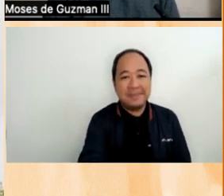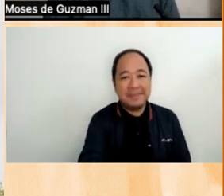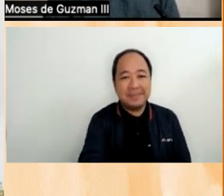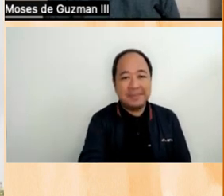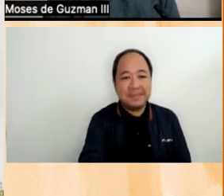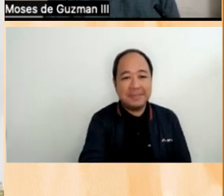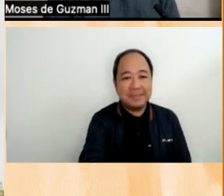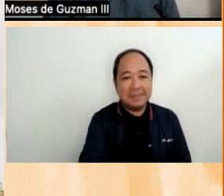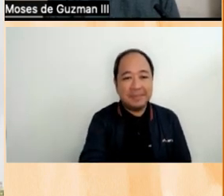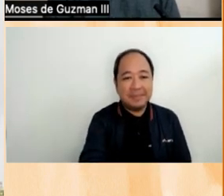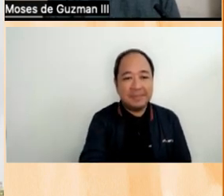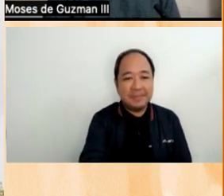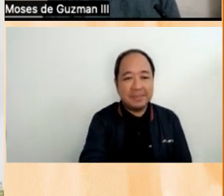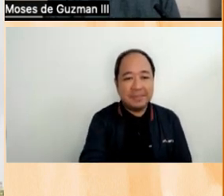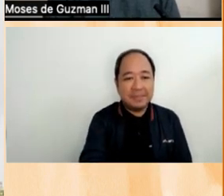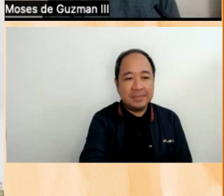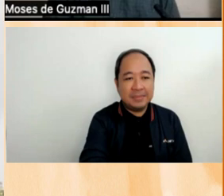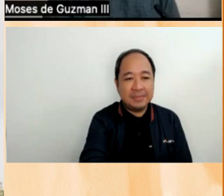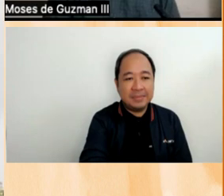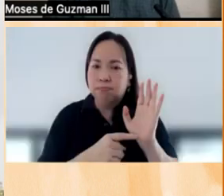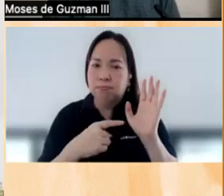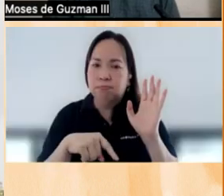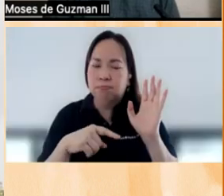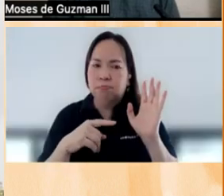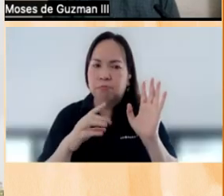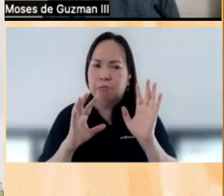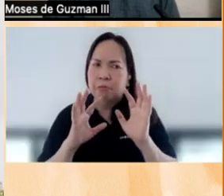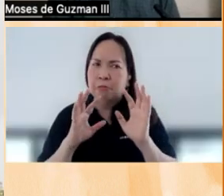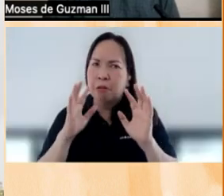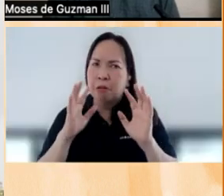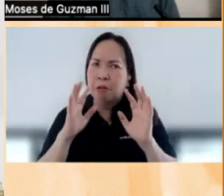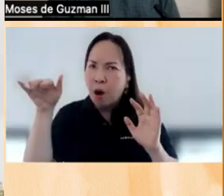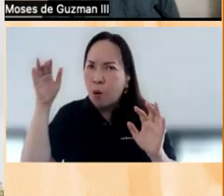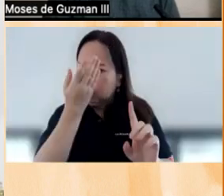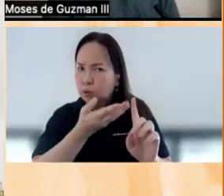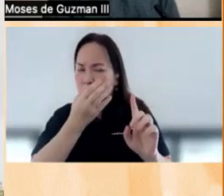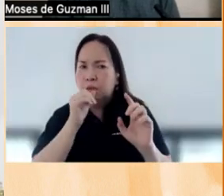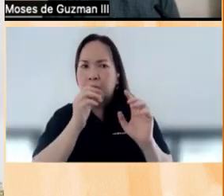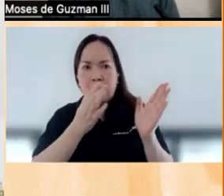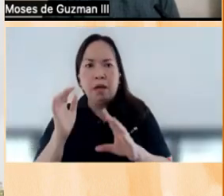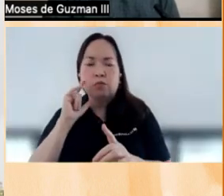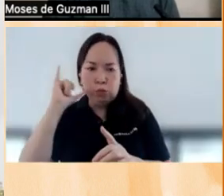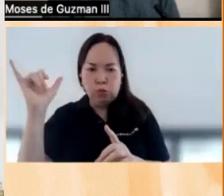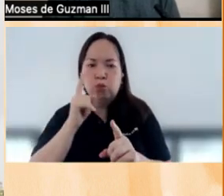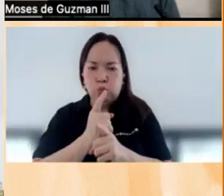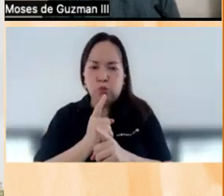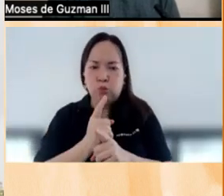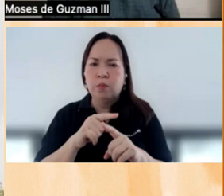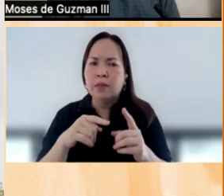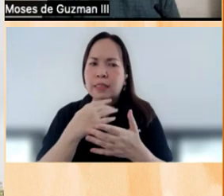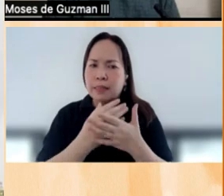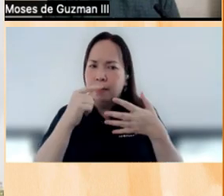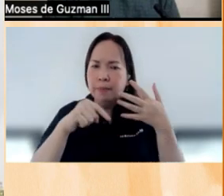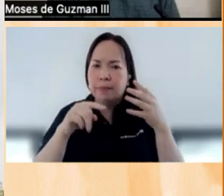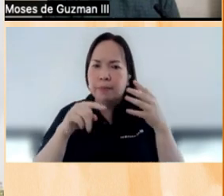suicide risk. The risk factors can be classified into three: individual factors,